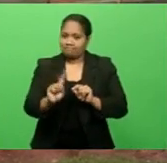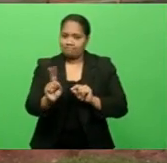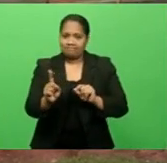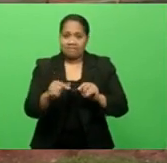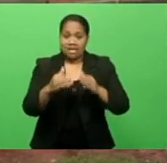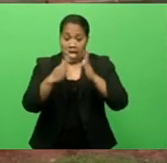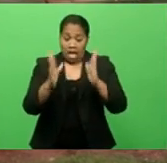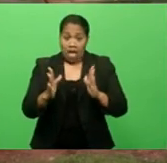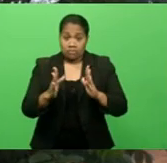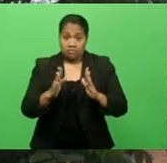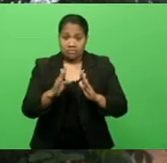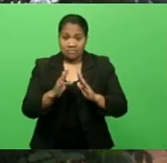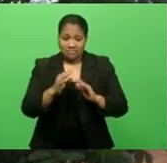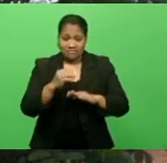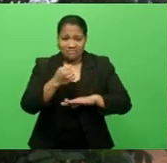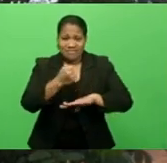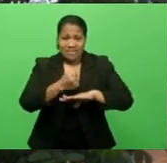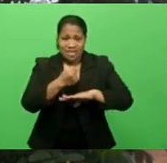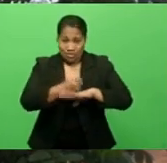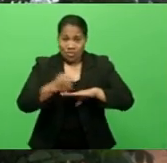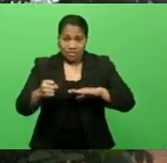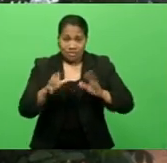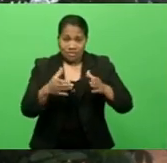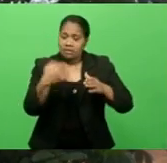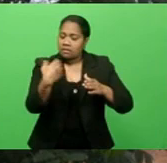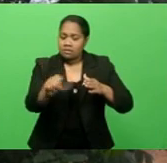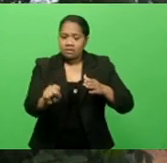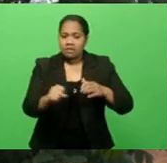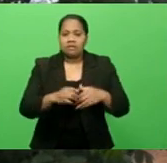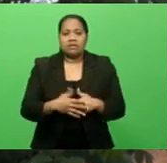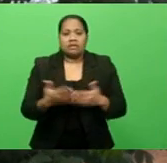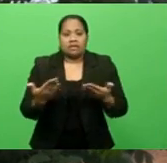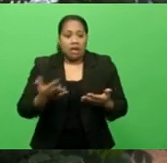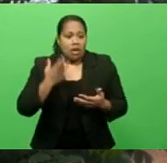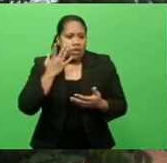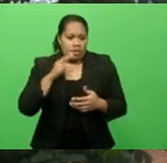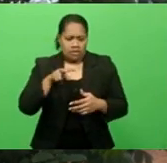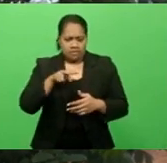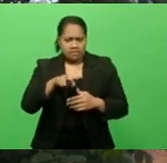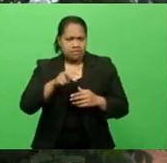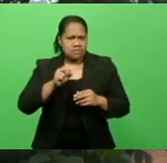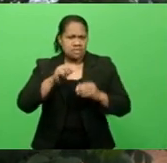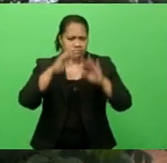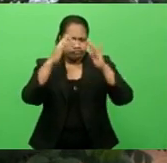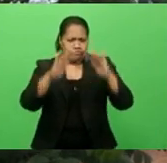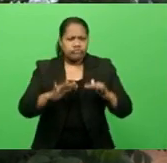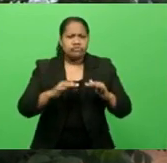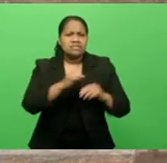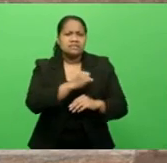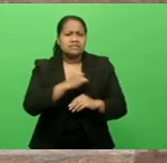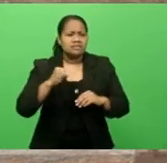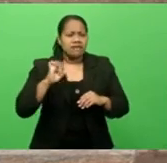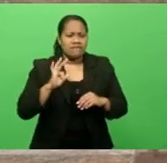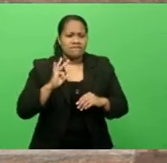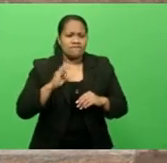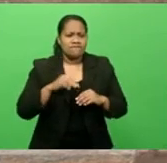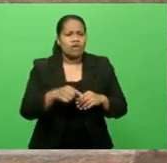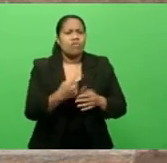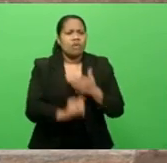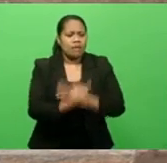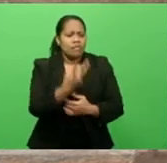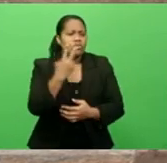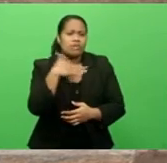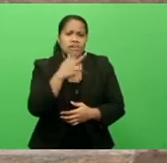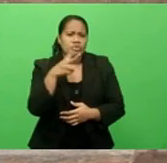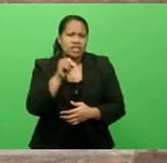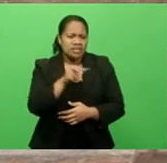outsourced. And yet, when you analyze the number of staff at Housing Authority, it's 220. What are they